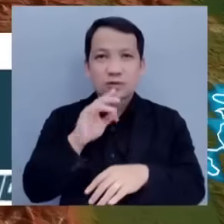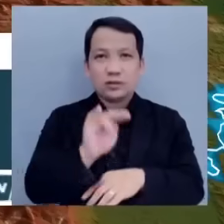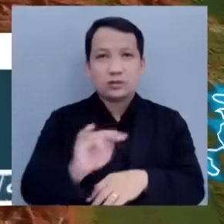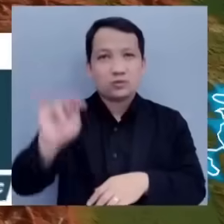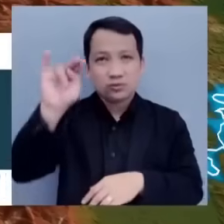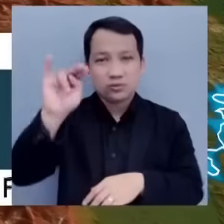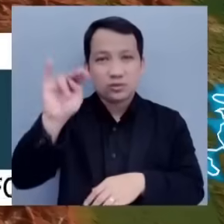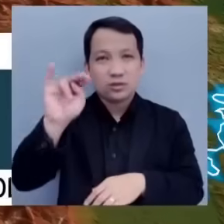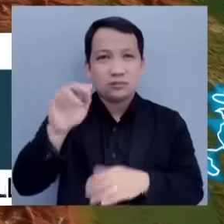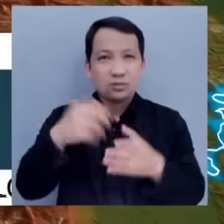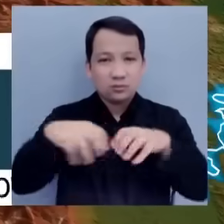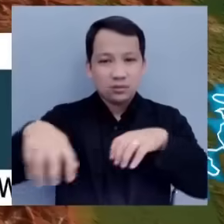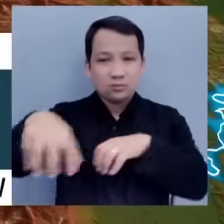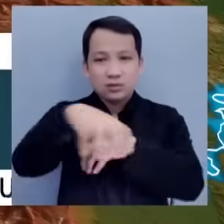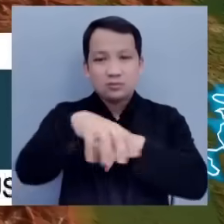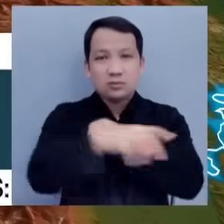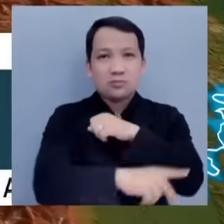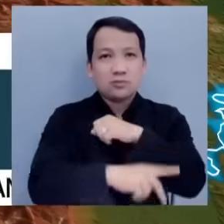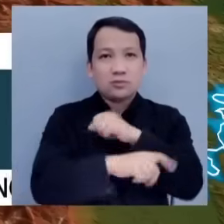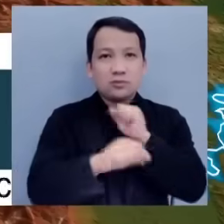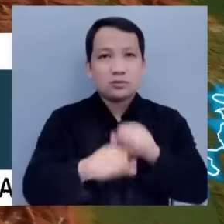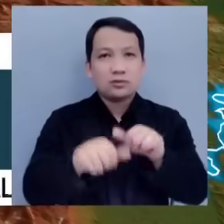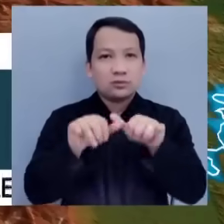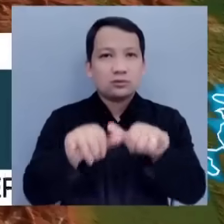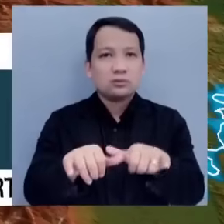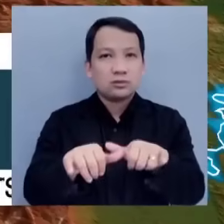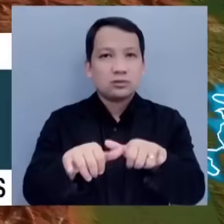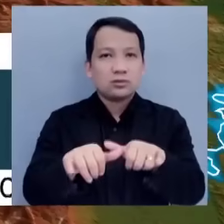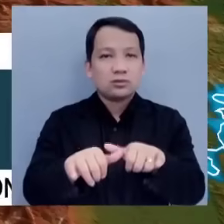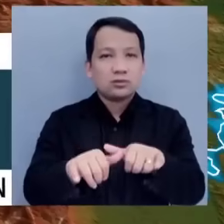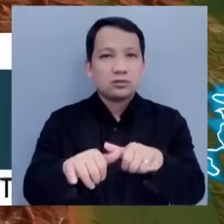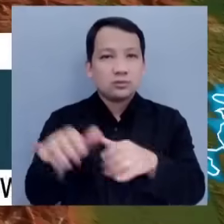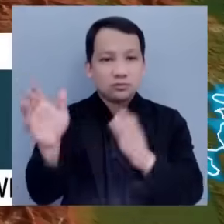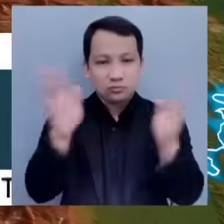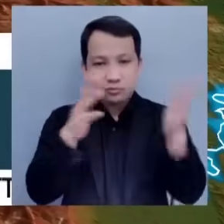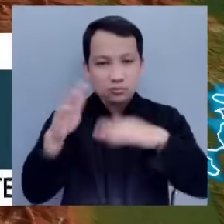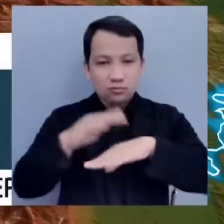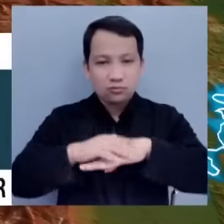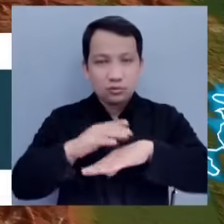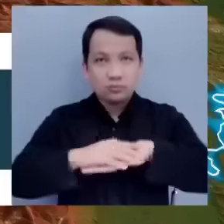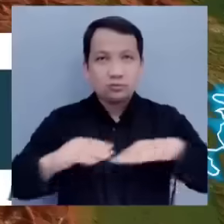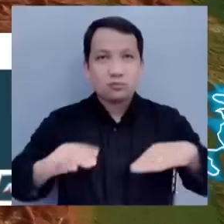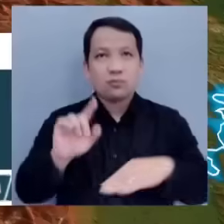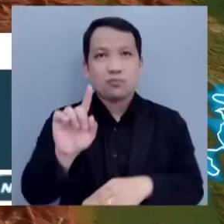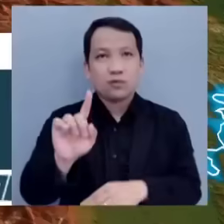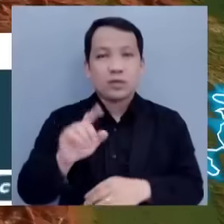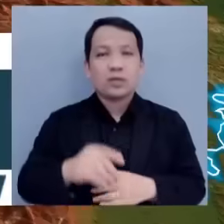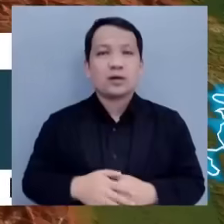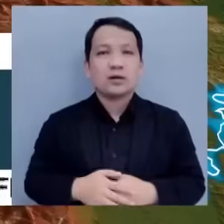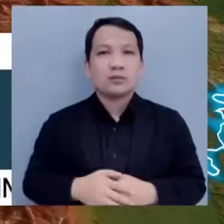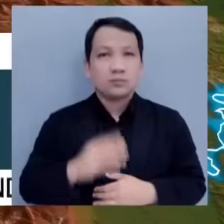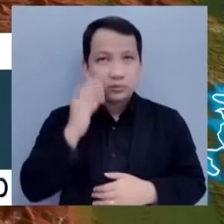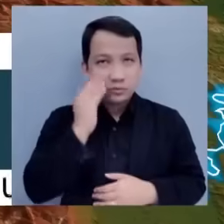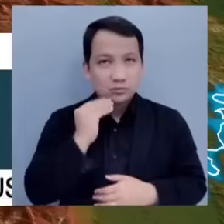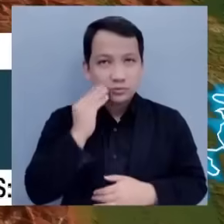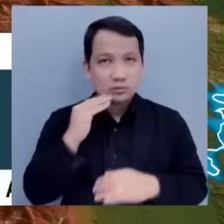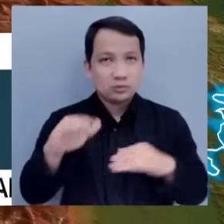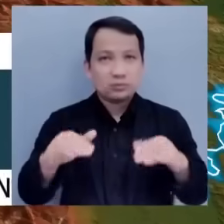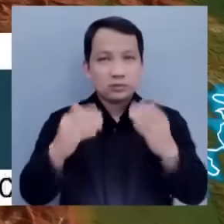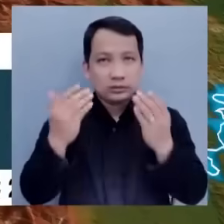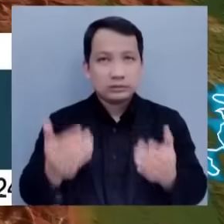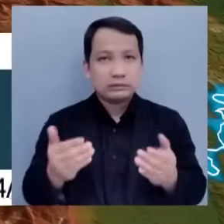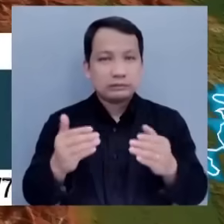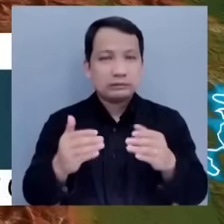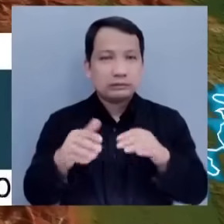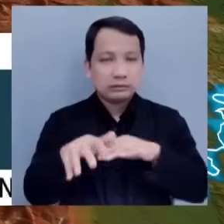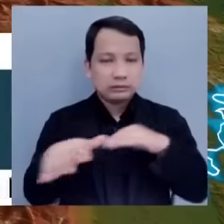its neighboring provinces remains under tropical cyclone wind signal number one and experiencing moderate to heavy rains.